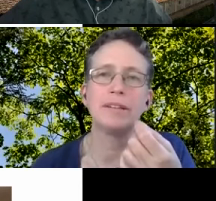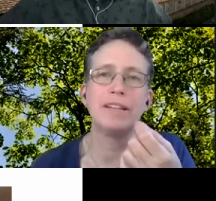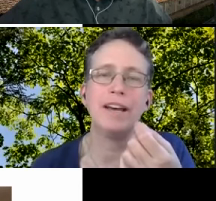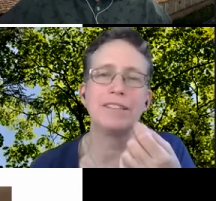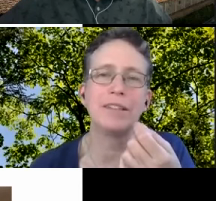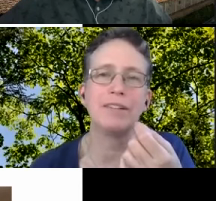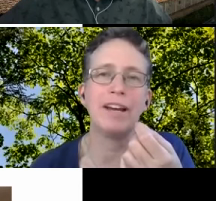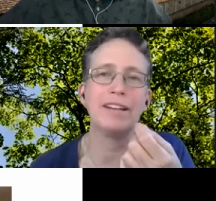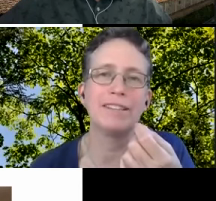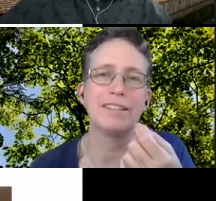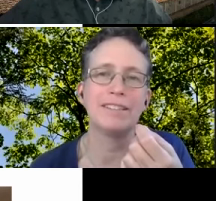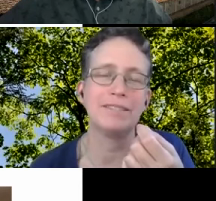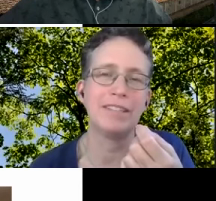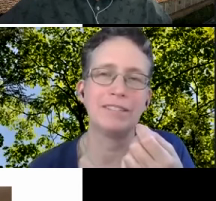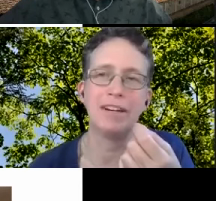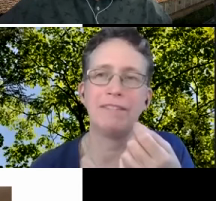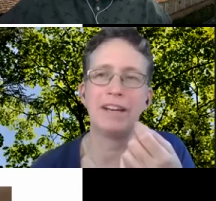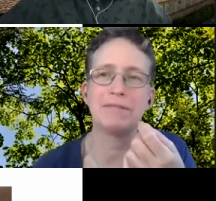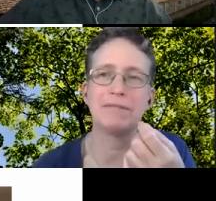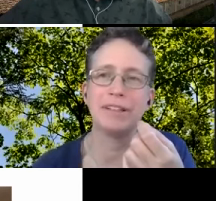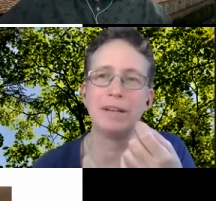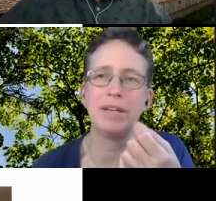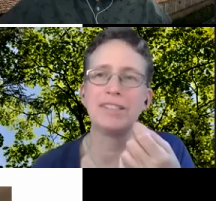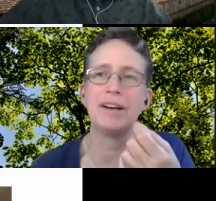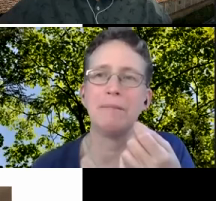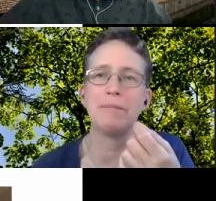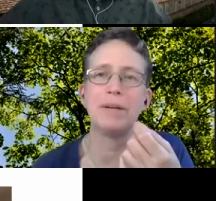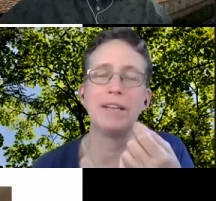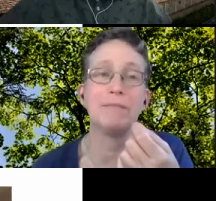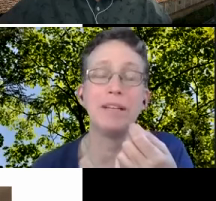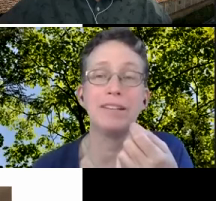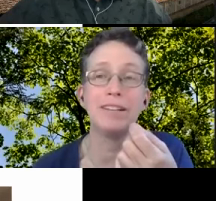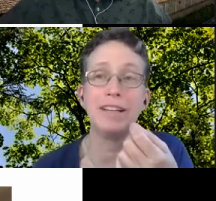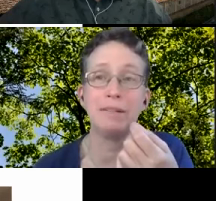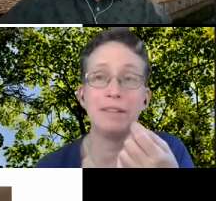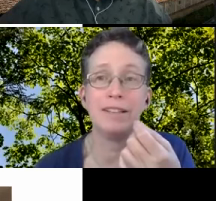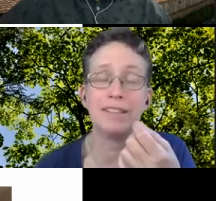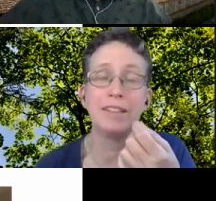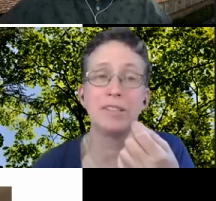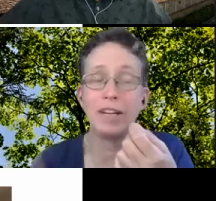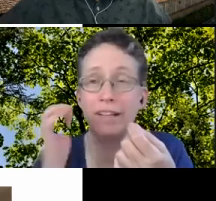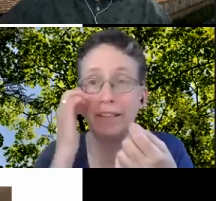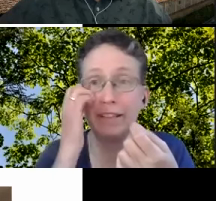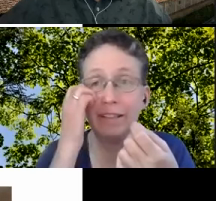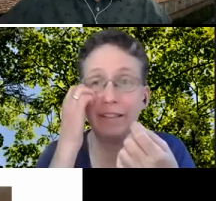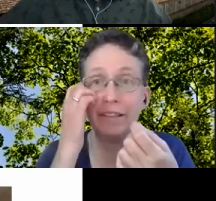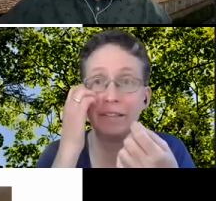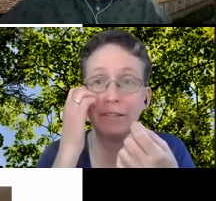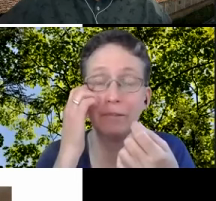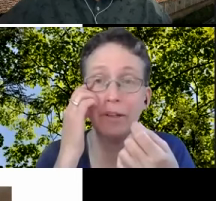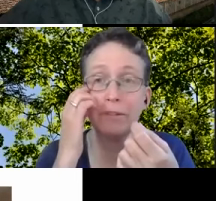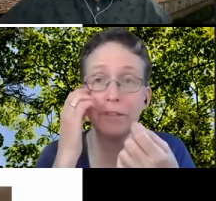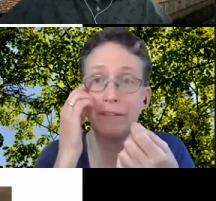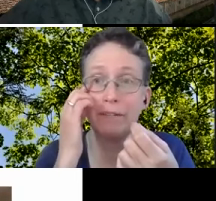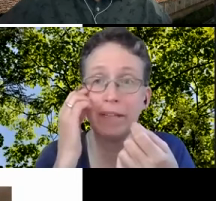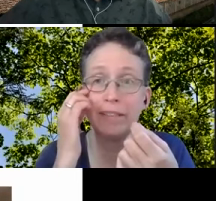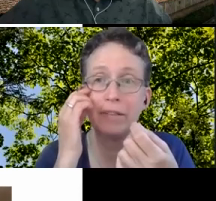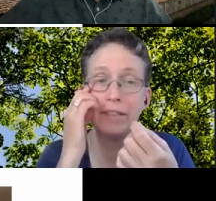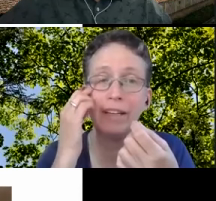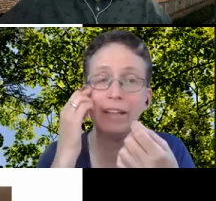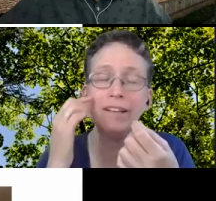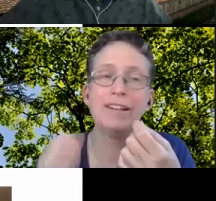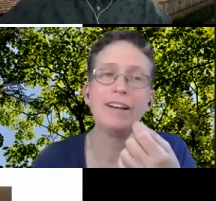the nest on the right is a very fanciful image, but it's illustrating that there's a wonderful study from